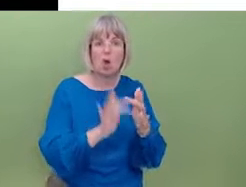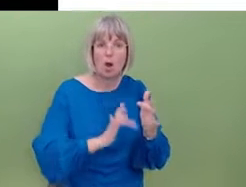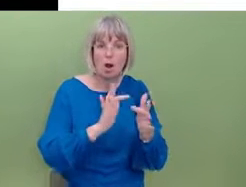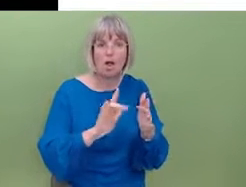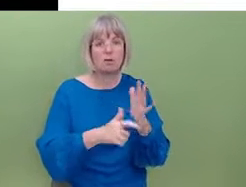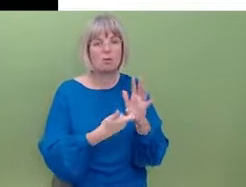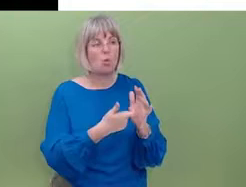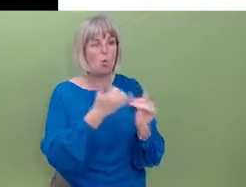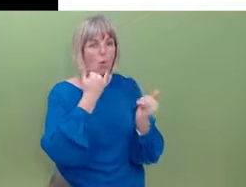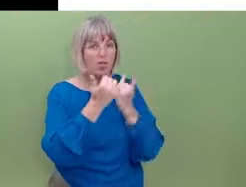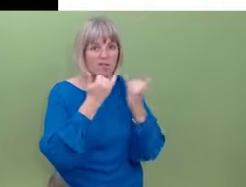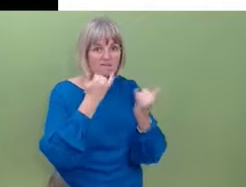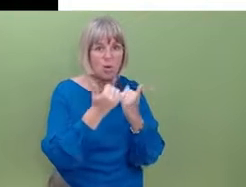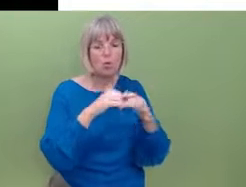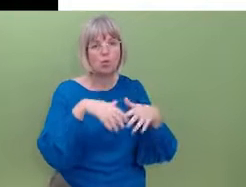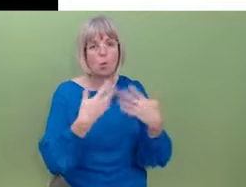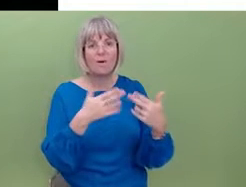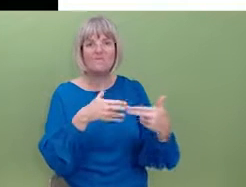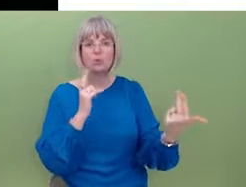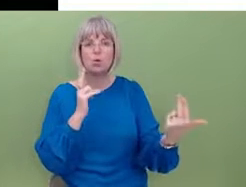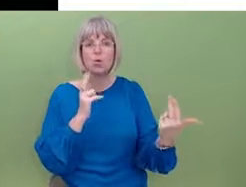on a video call.